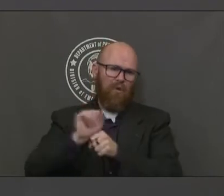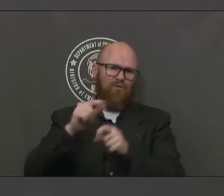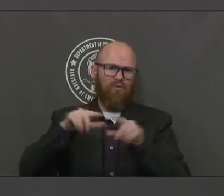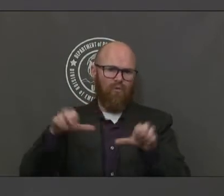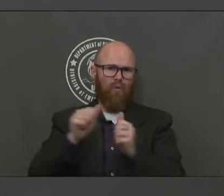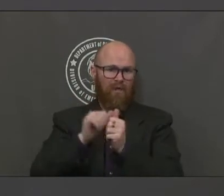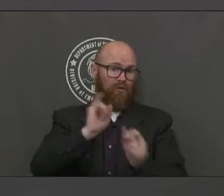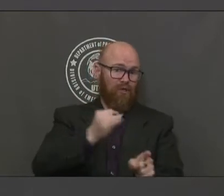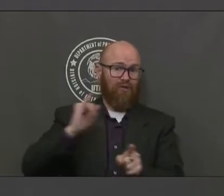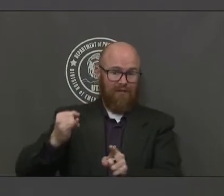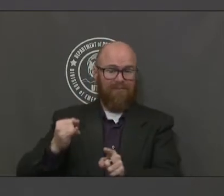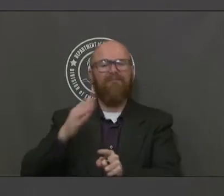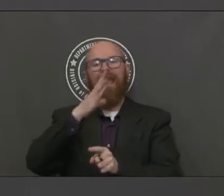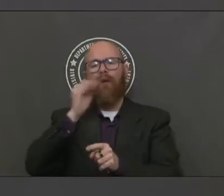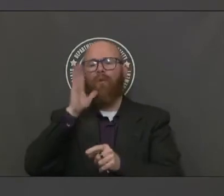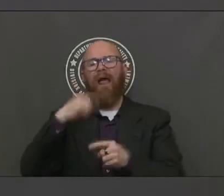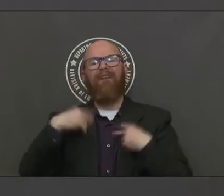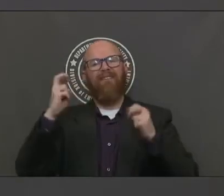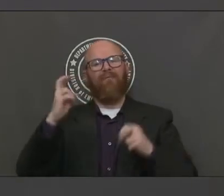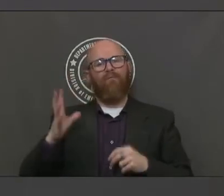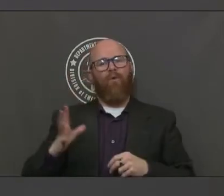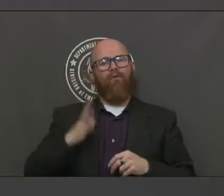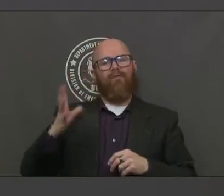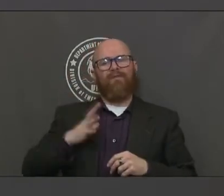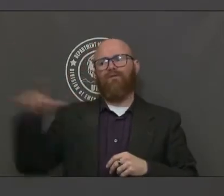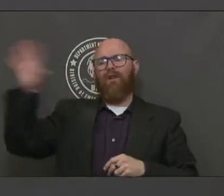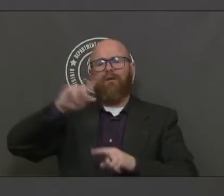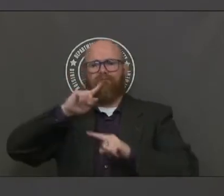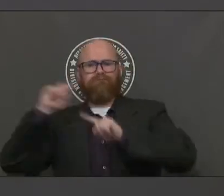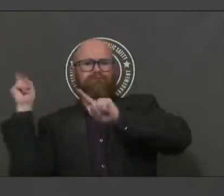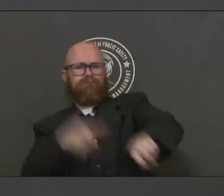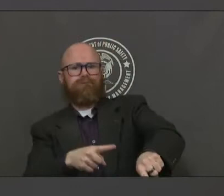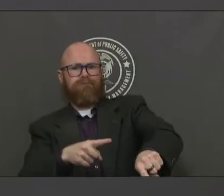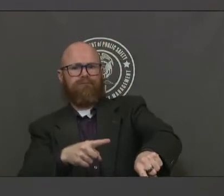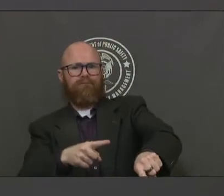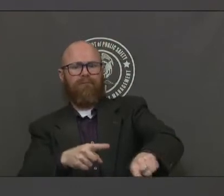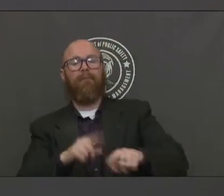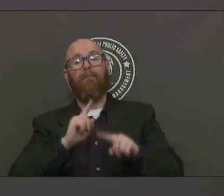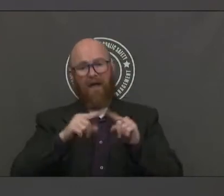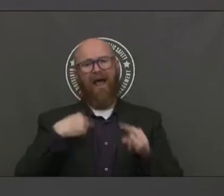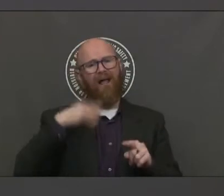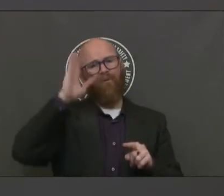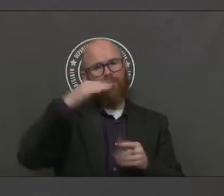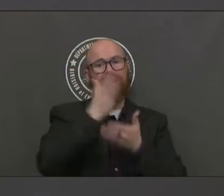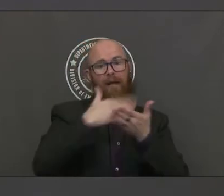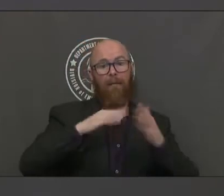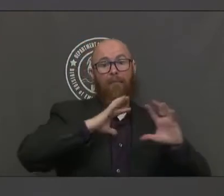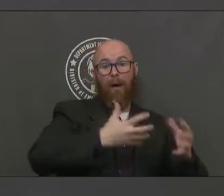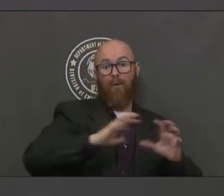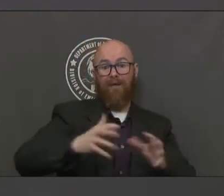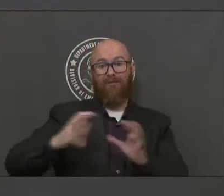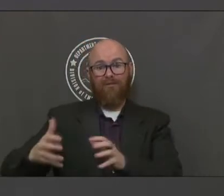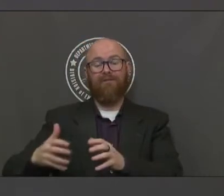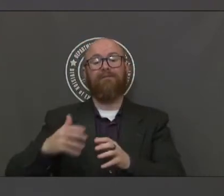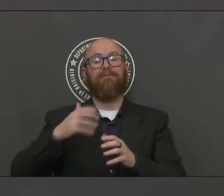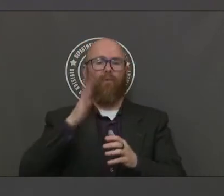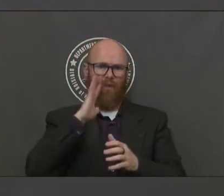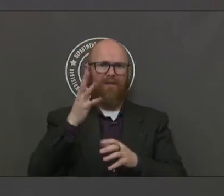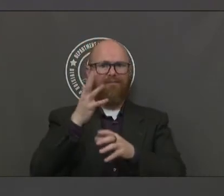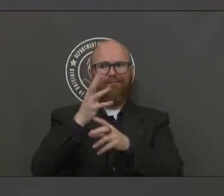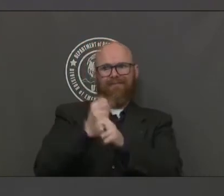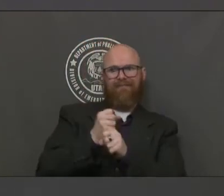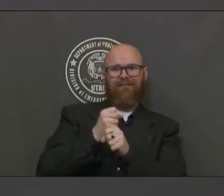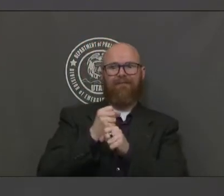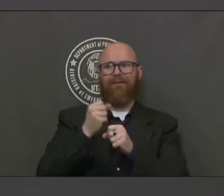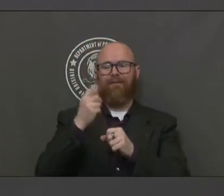on the vaccine, but I will tell you we're already prioritizing populations that will benefit from a single dose, right? So those populations that might not be able